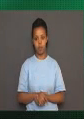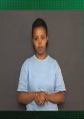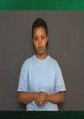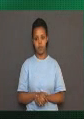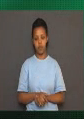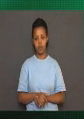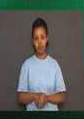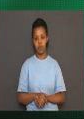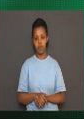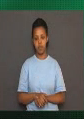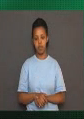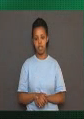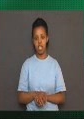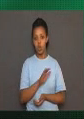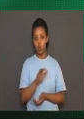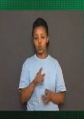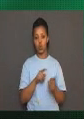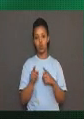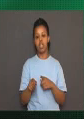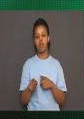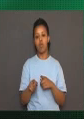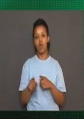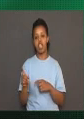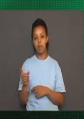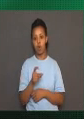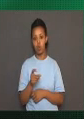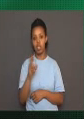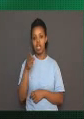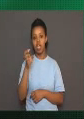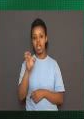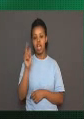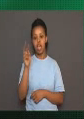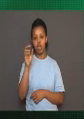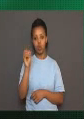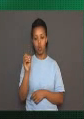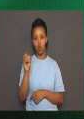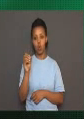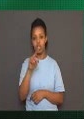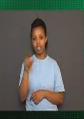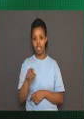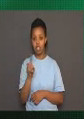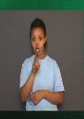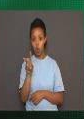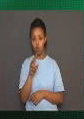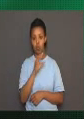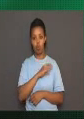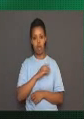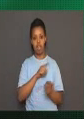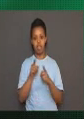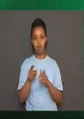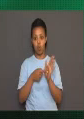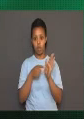RRYY. The offspring can be heterozygous for both features, which